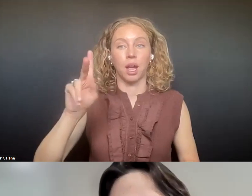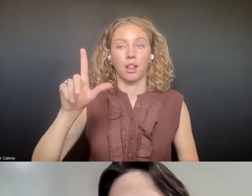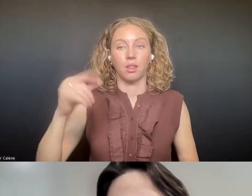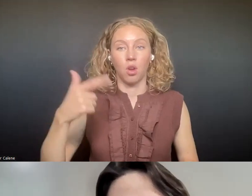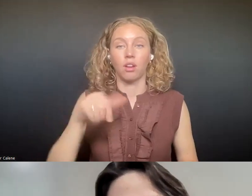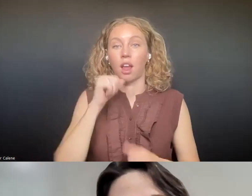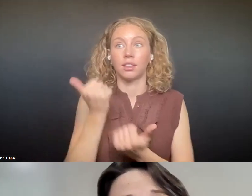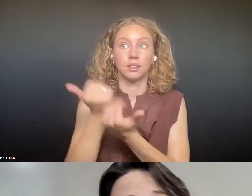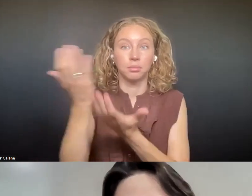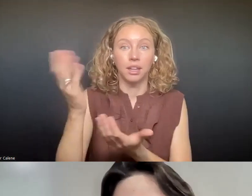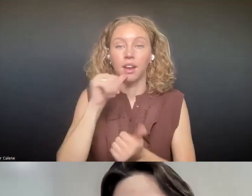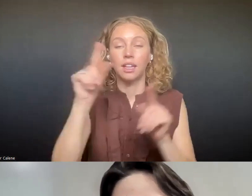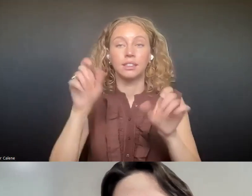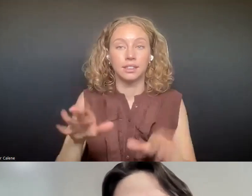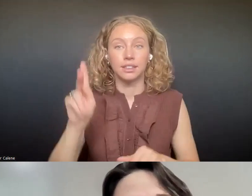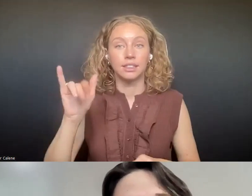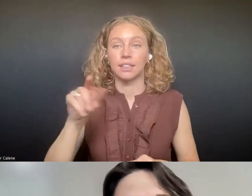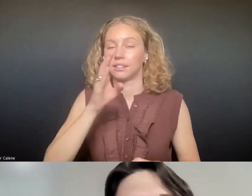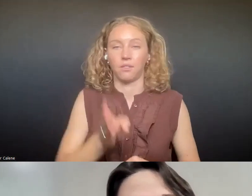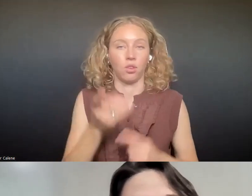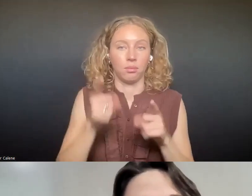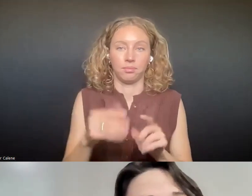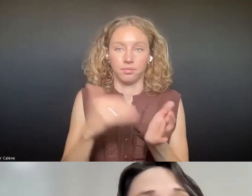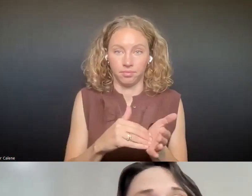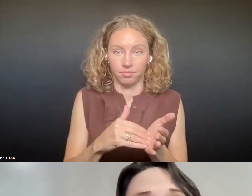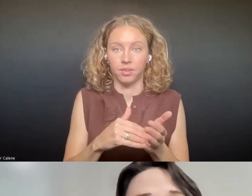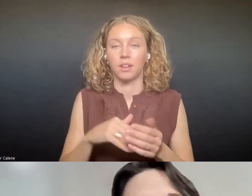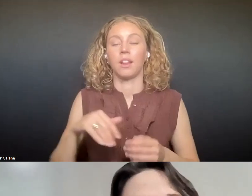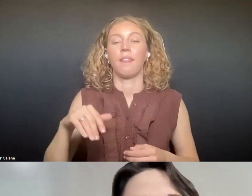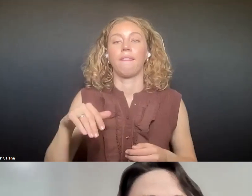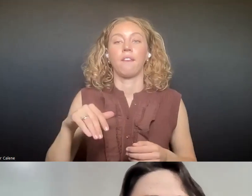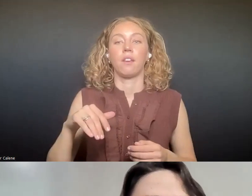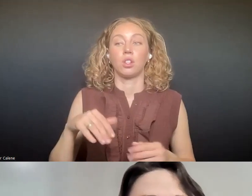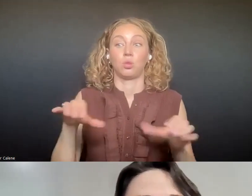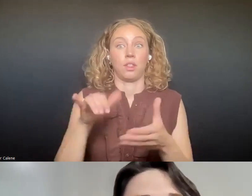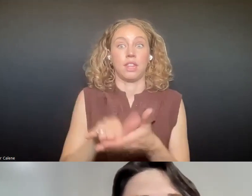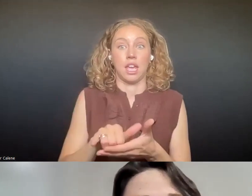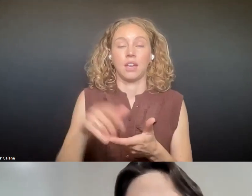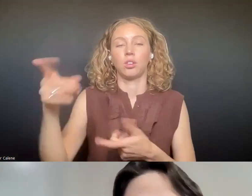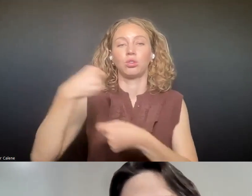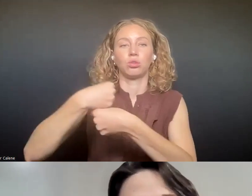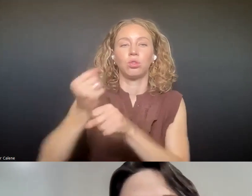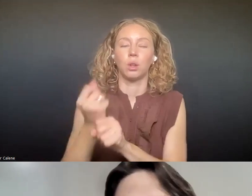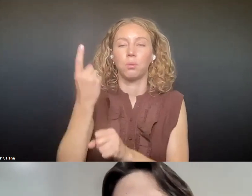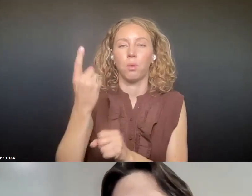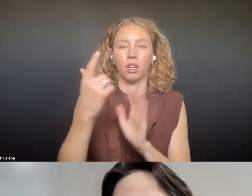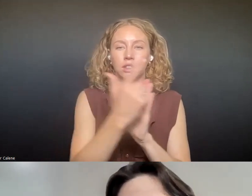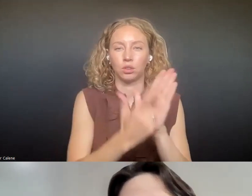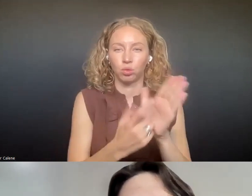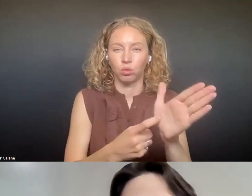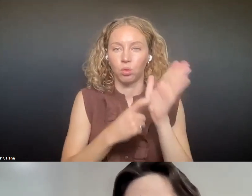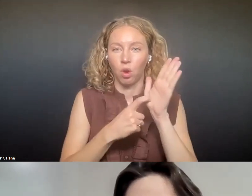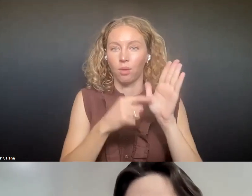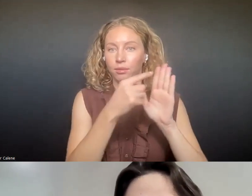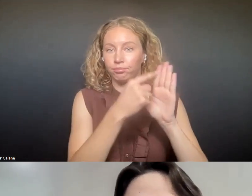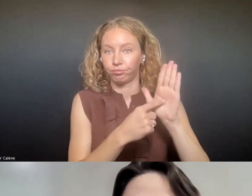or untested kits does not occur. And so in doing that, they created a statutory requirement